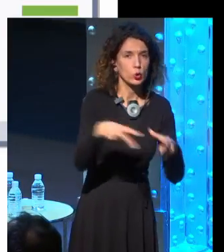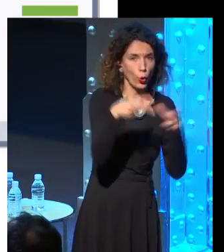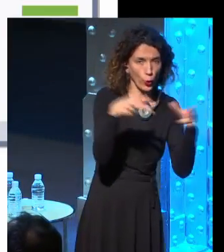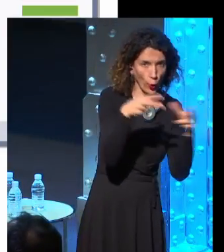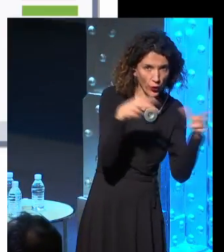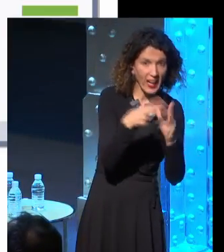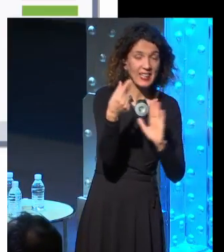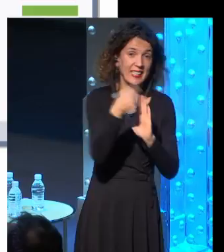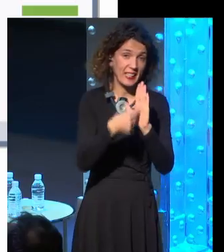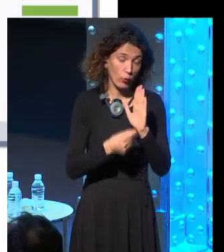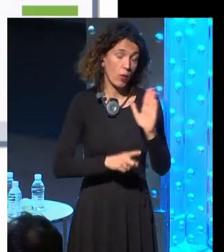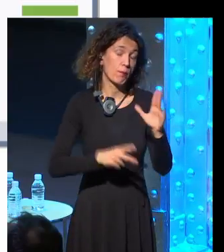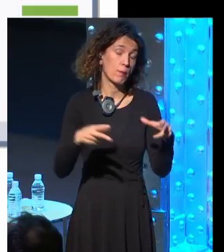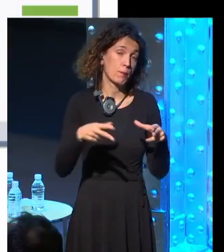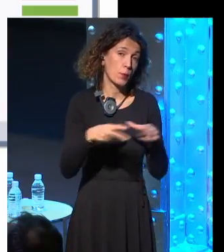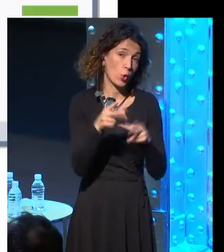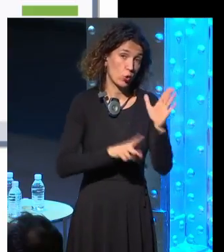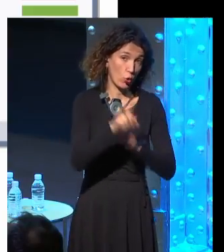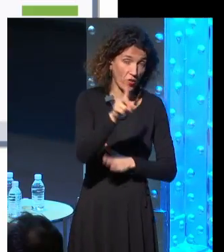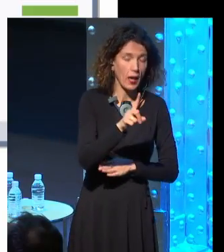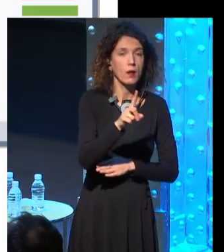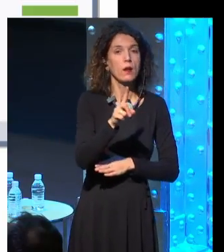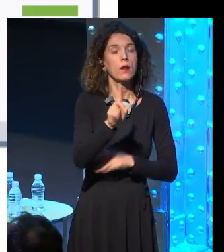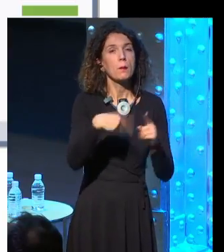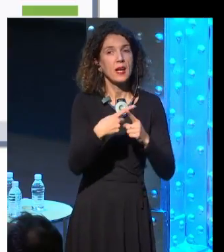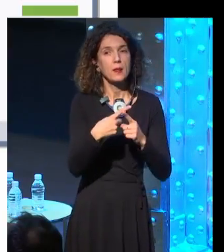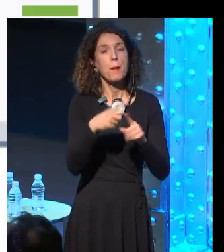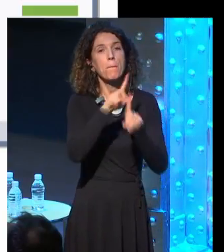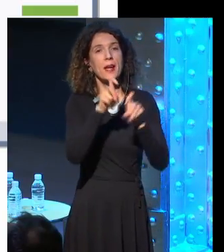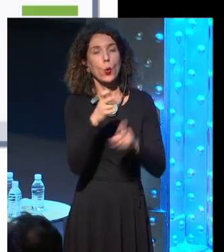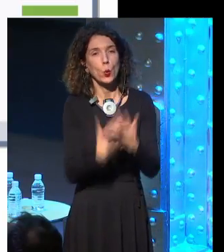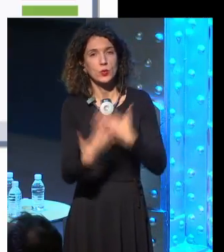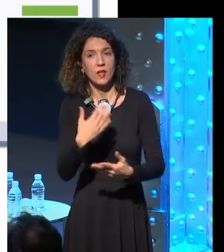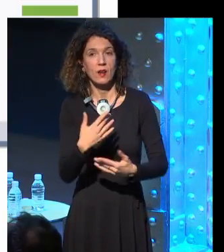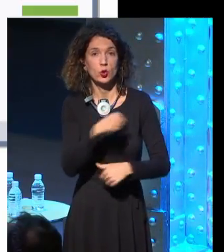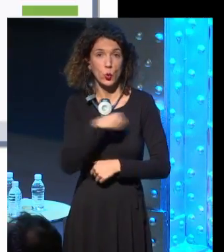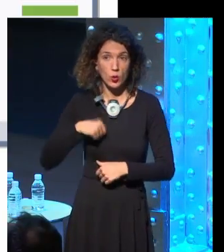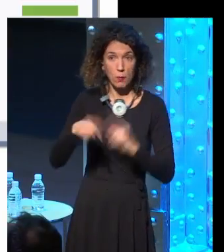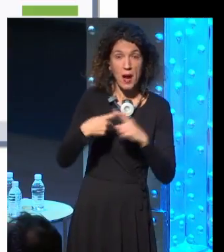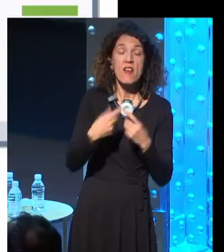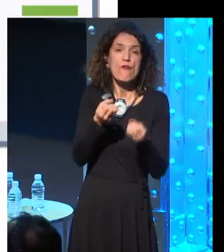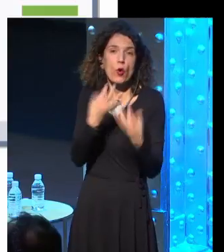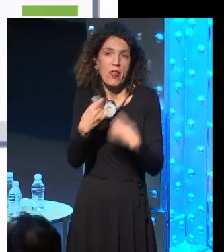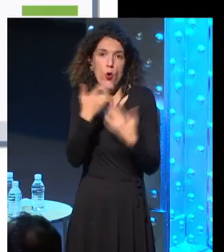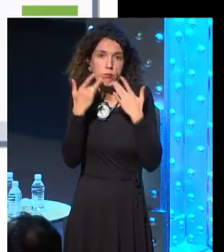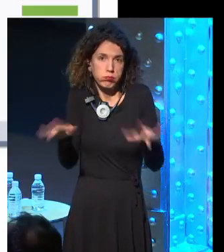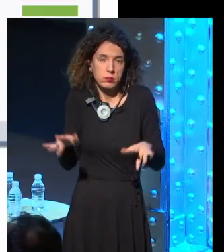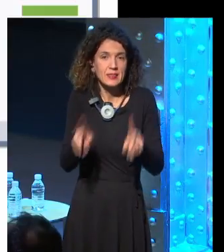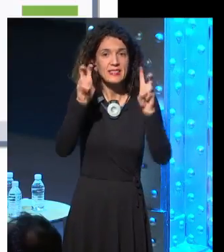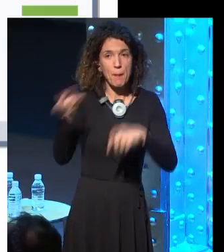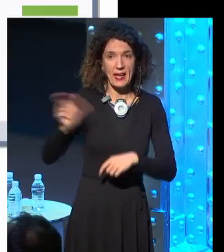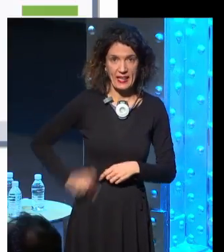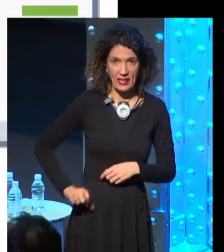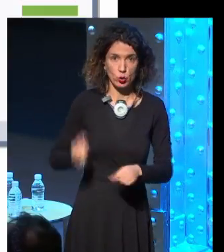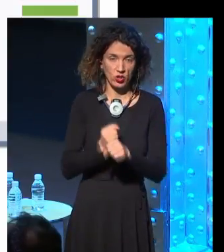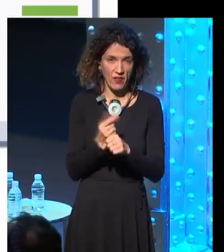Indicator, will combine subjective questions and objective information on income or other parts